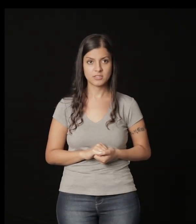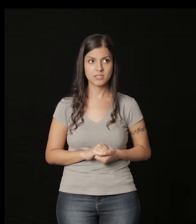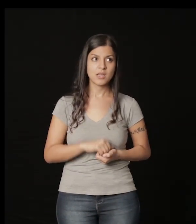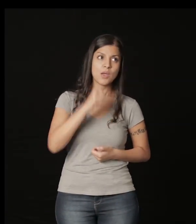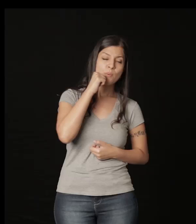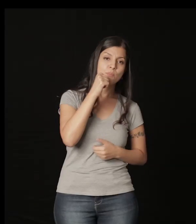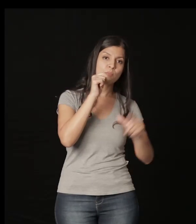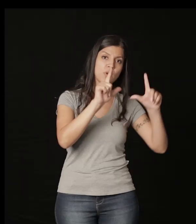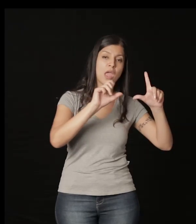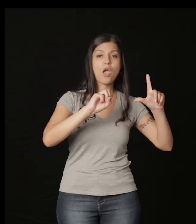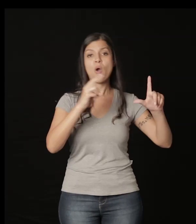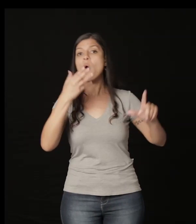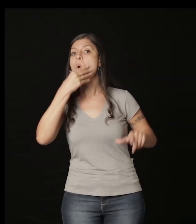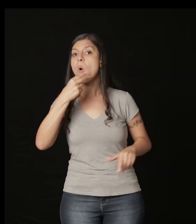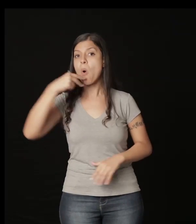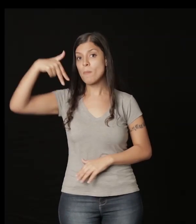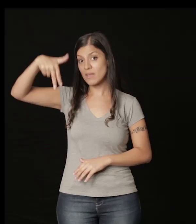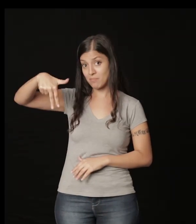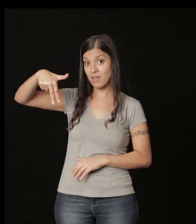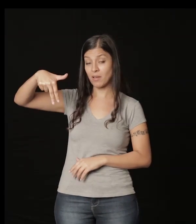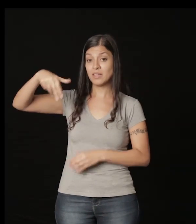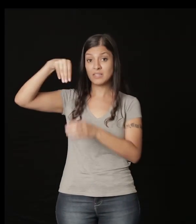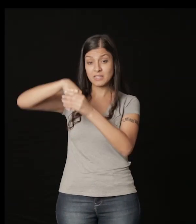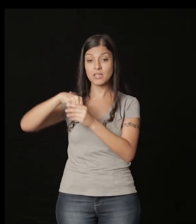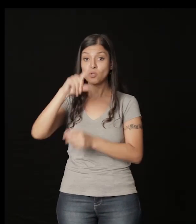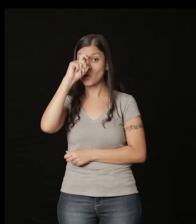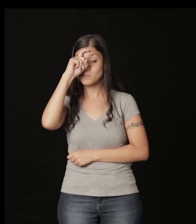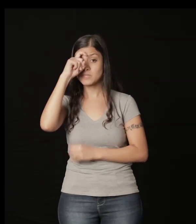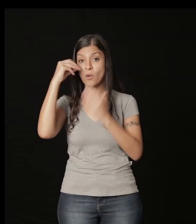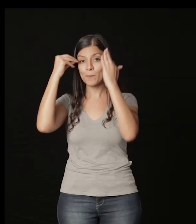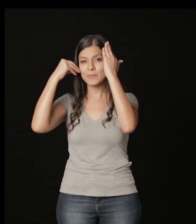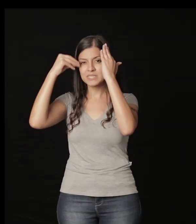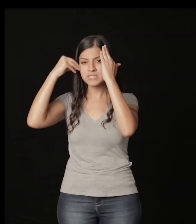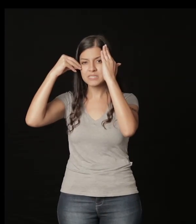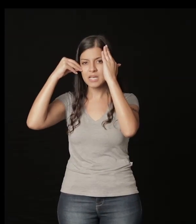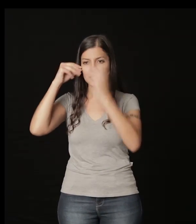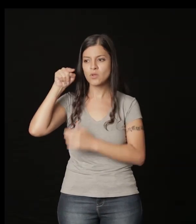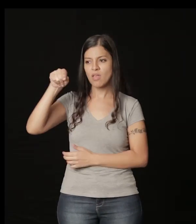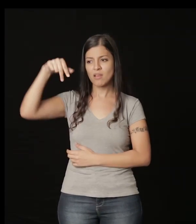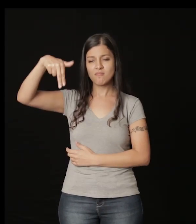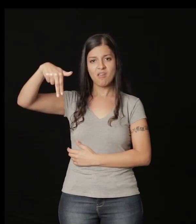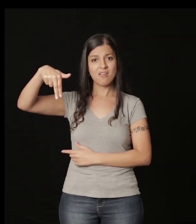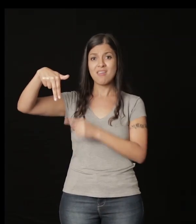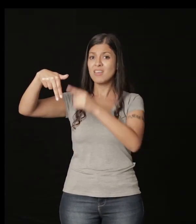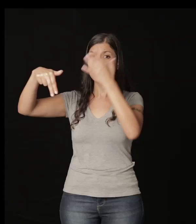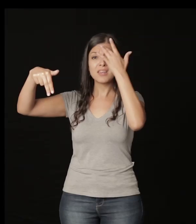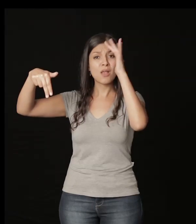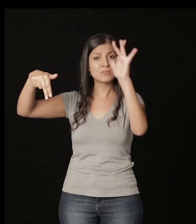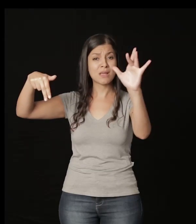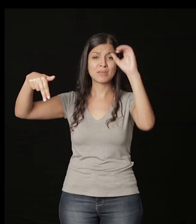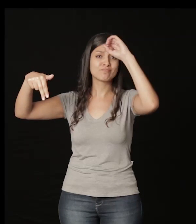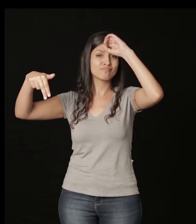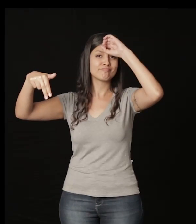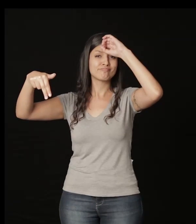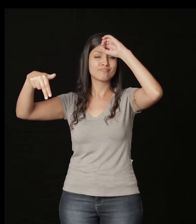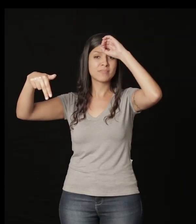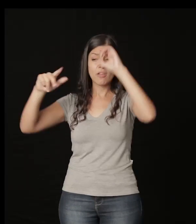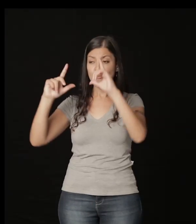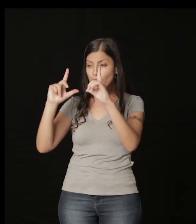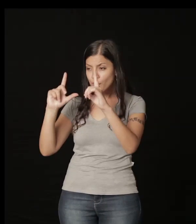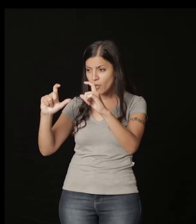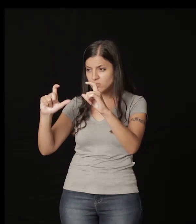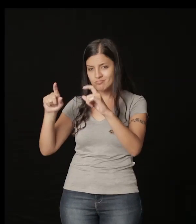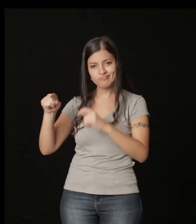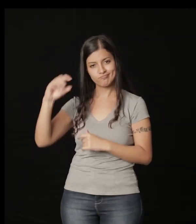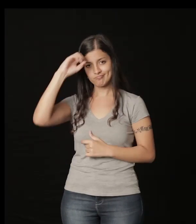or this guy who's a patient in a psychiatric hospital, you know, he doesn't know what we're doing when we take his